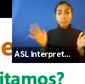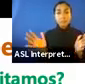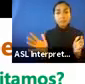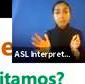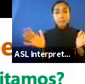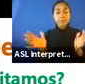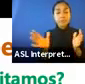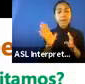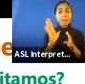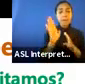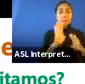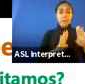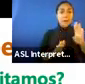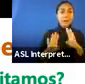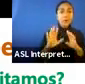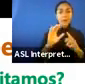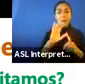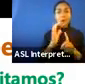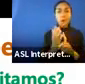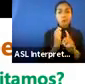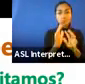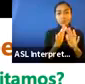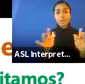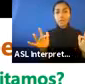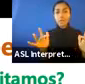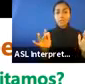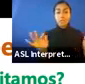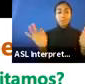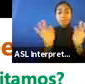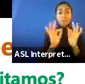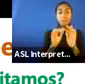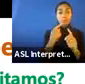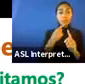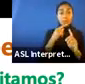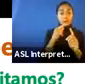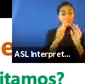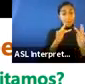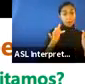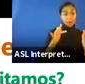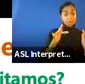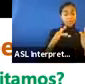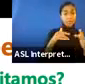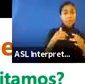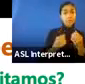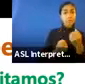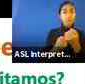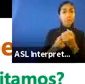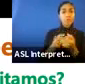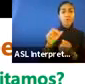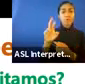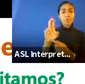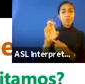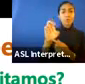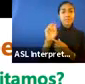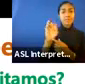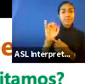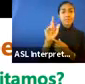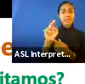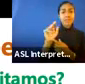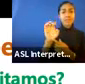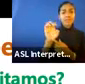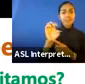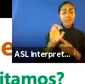diversity. We like to say diversity assures resilience, and diversity is our best defense.